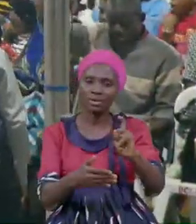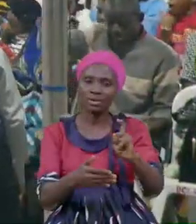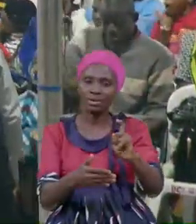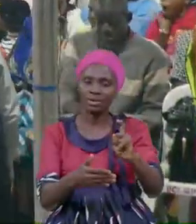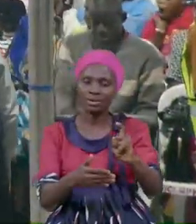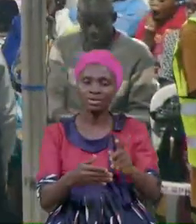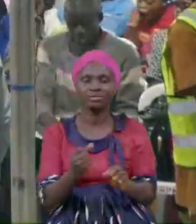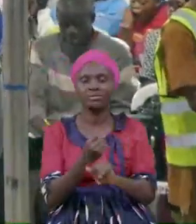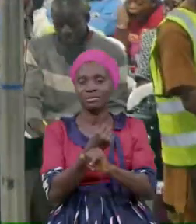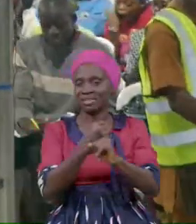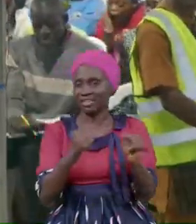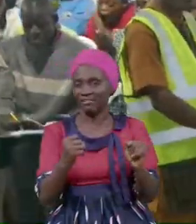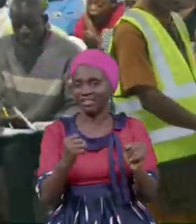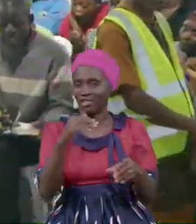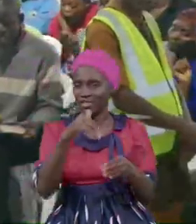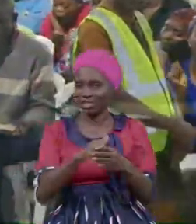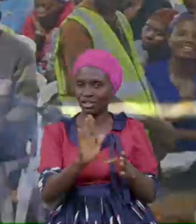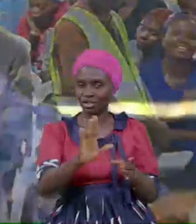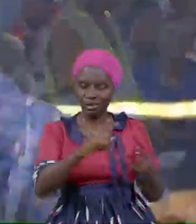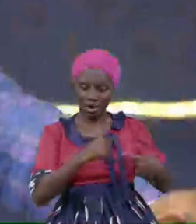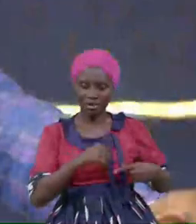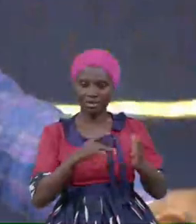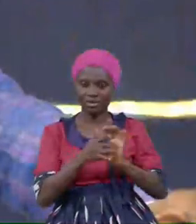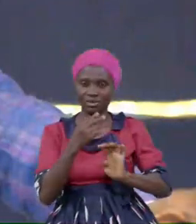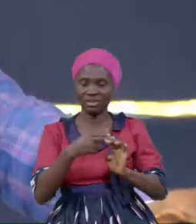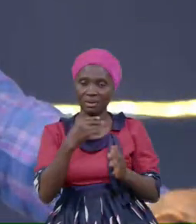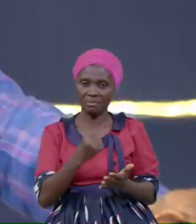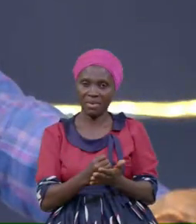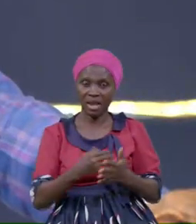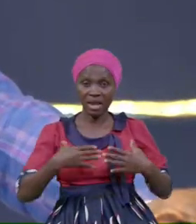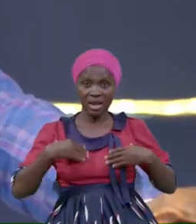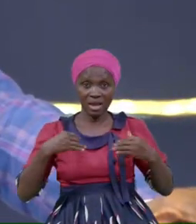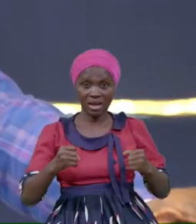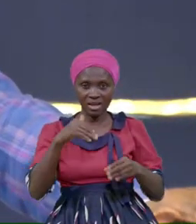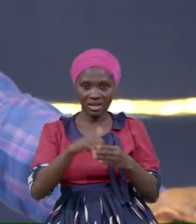Salvation in your heart. Healing in your body.